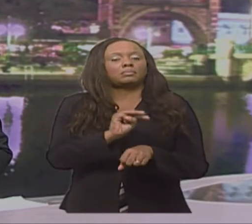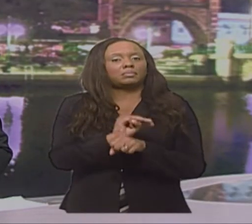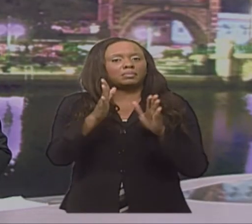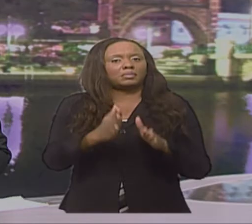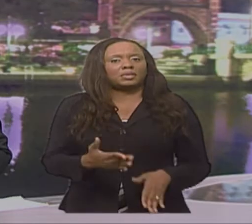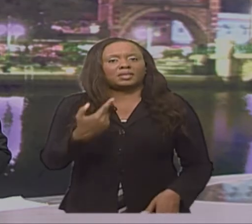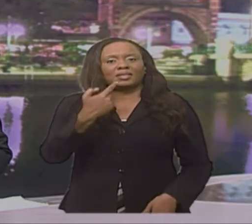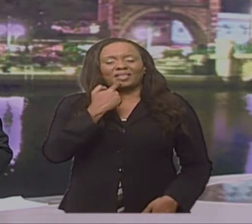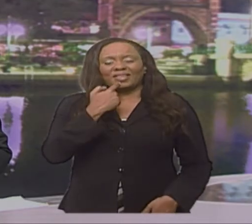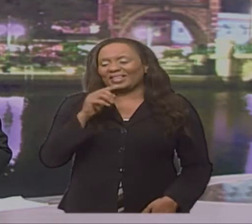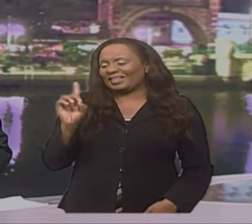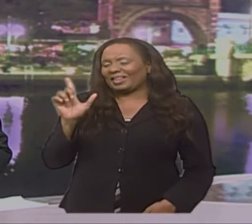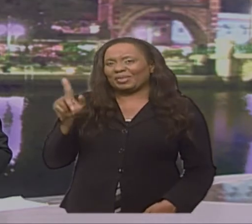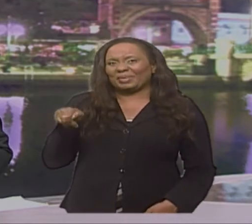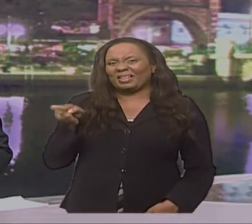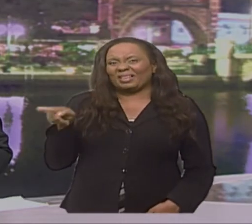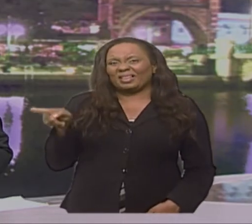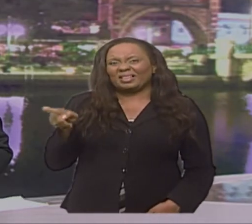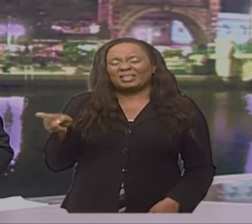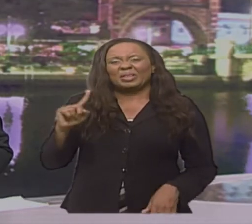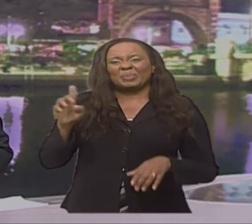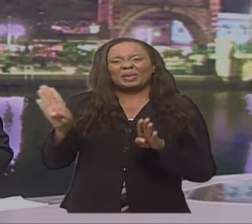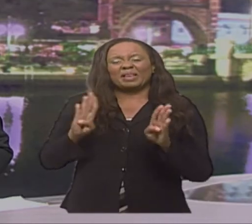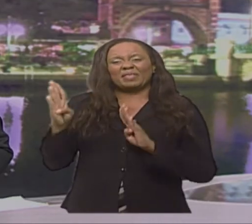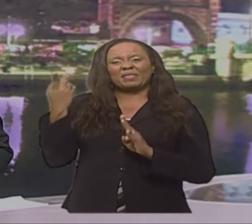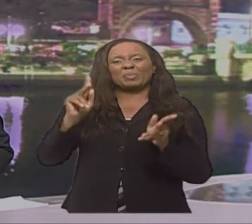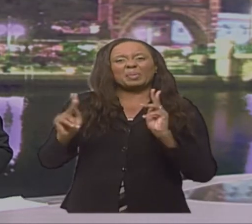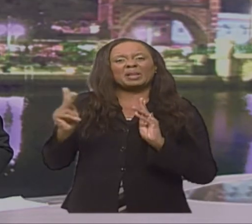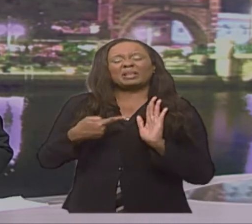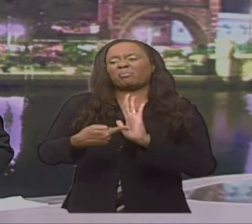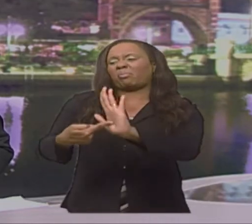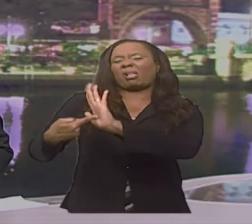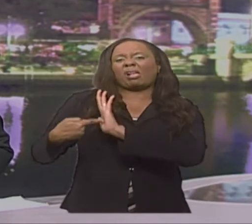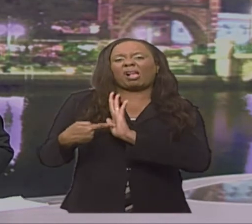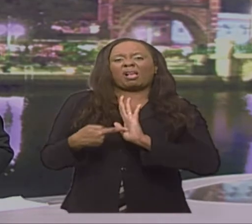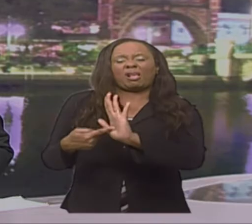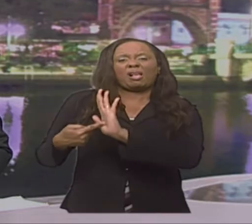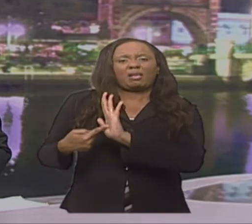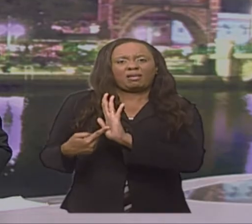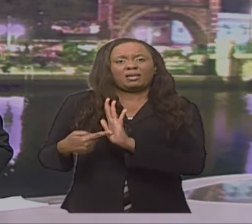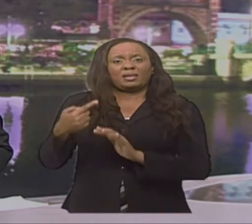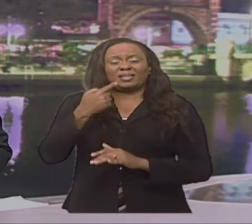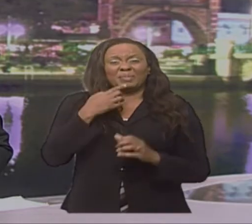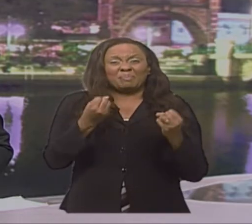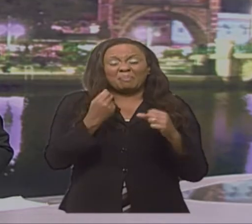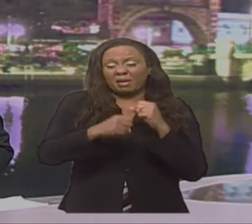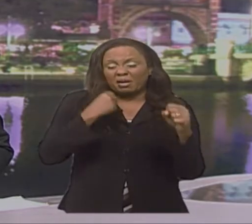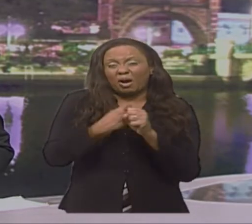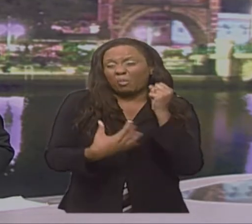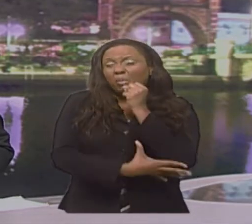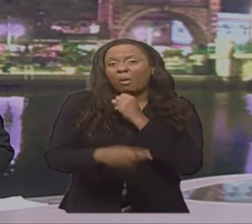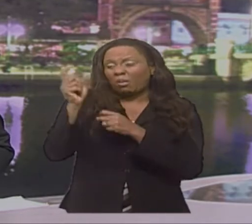calls theatrics. Parliamentary Representative for St. Michael East, Trevor Prescott, says after years of poor governance, the ruling Democratic